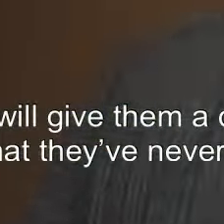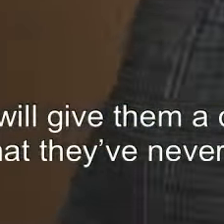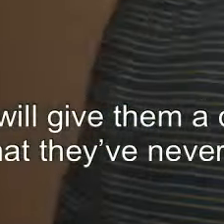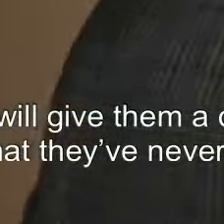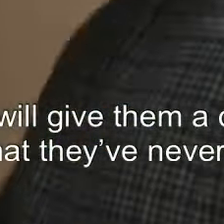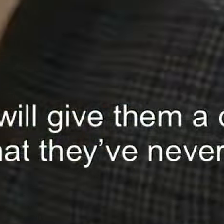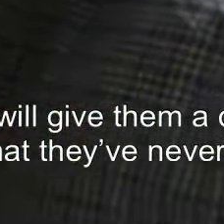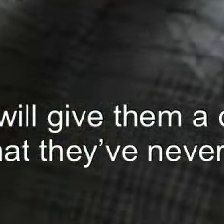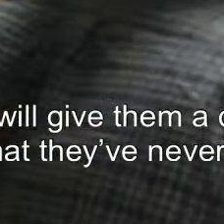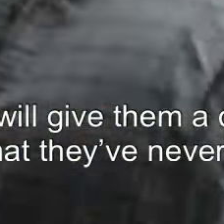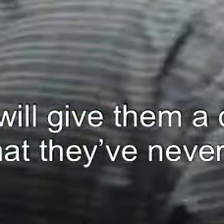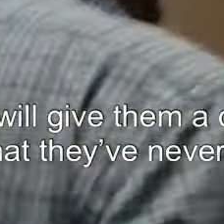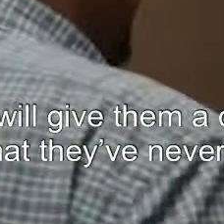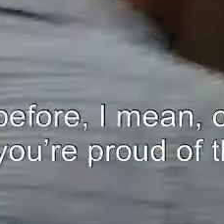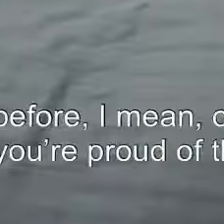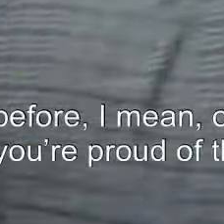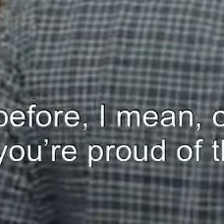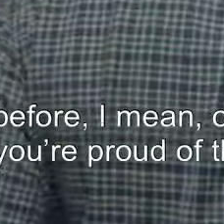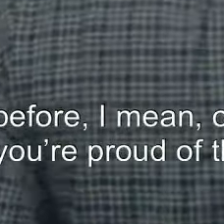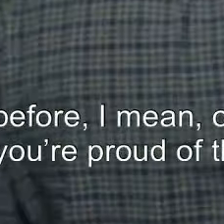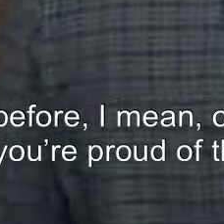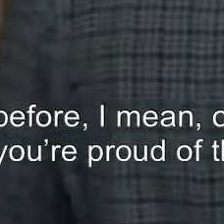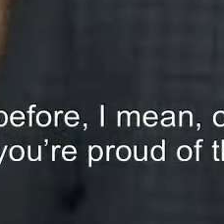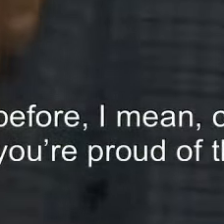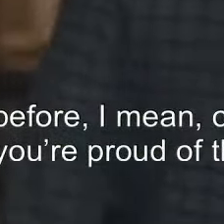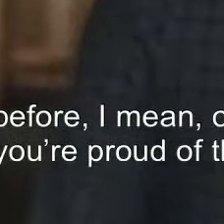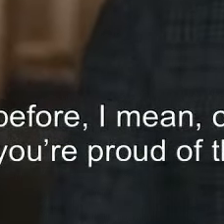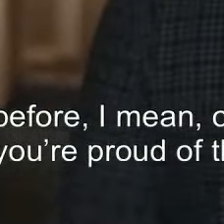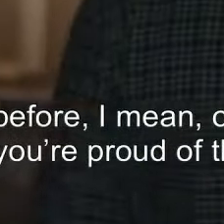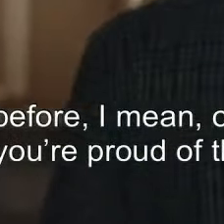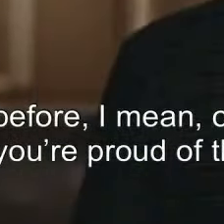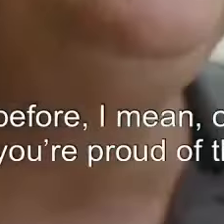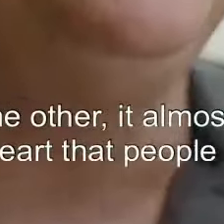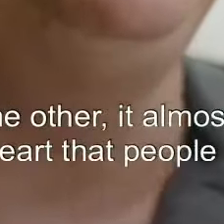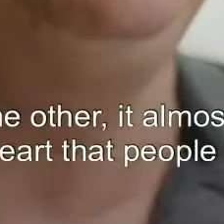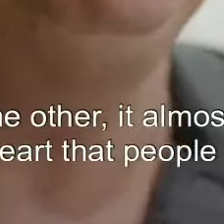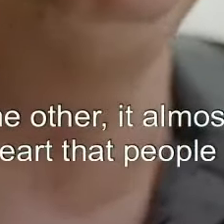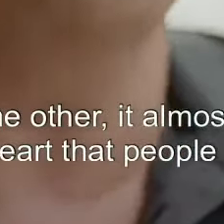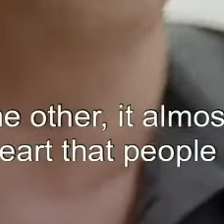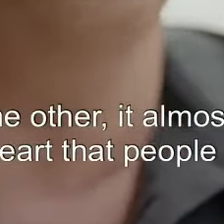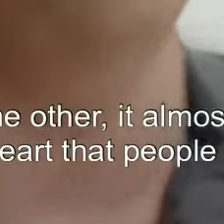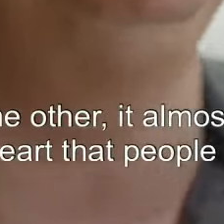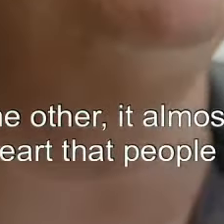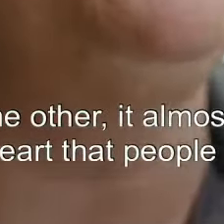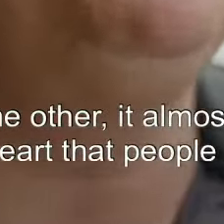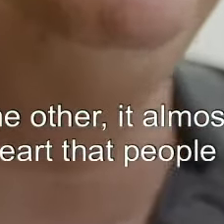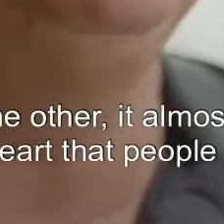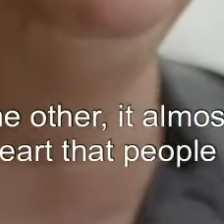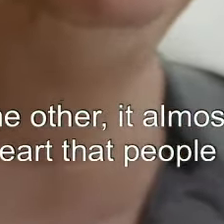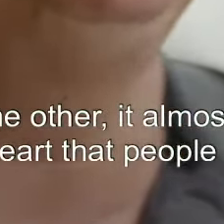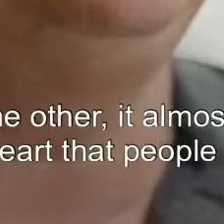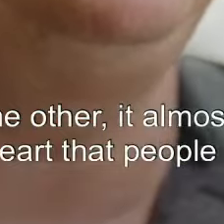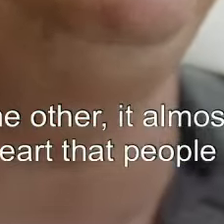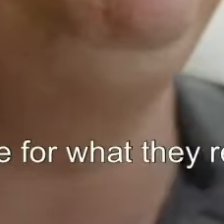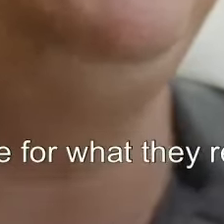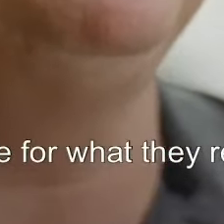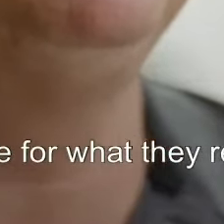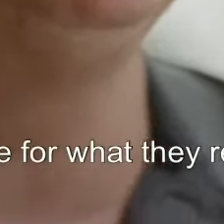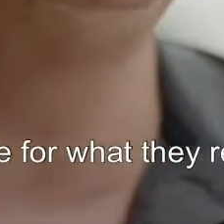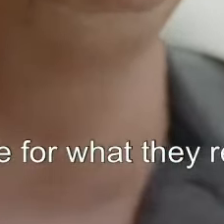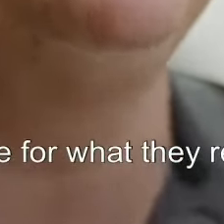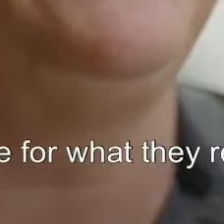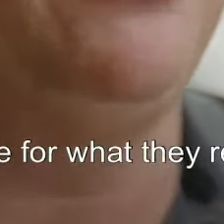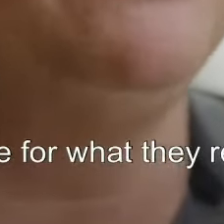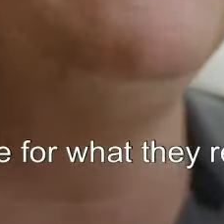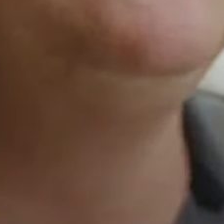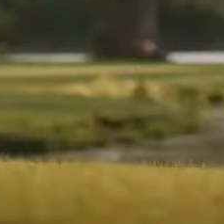a chance and that they've never had that before. I mean, one, you're proud of that. And the other, it almost breaks your heart that people don't see people for